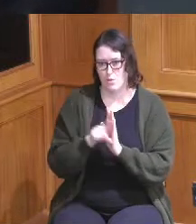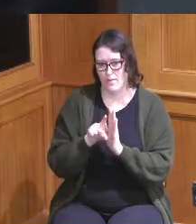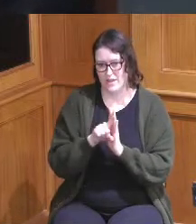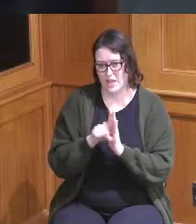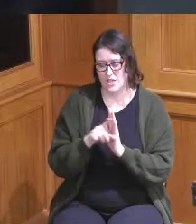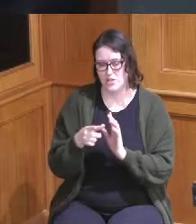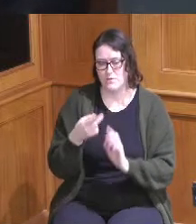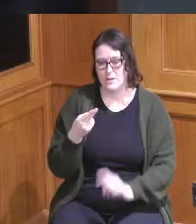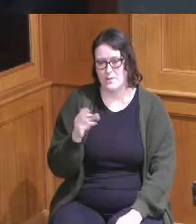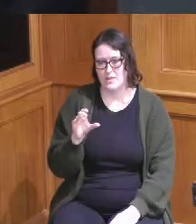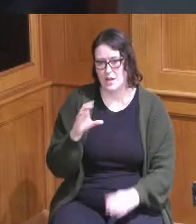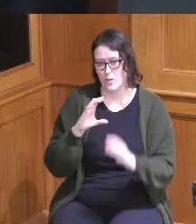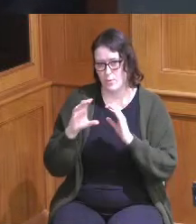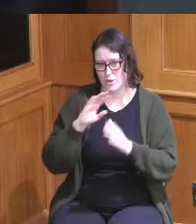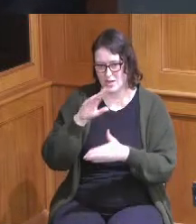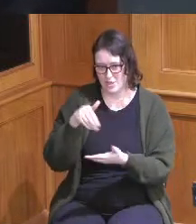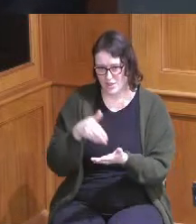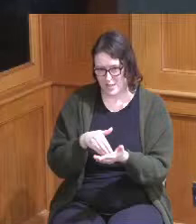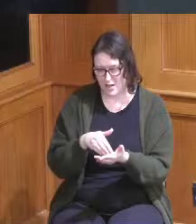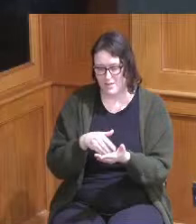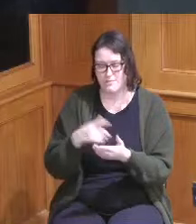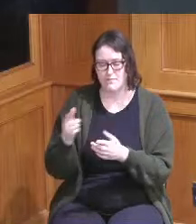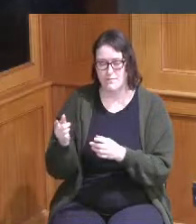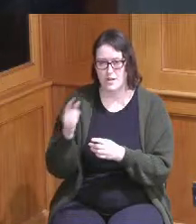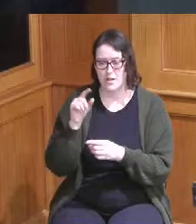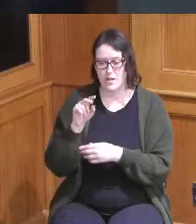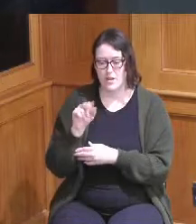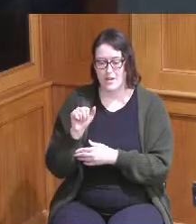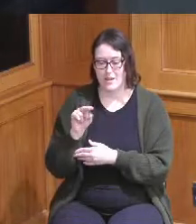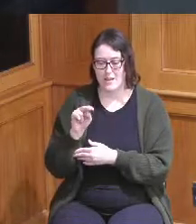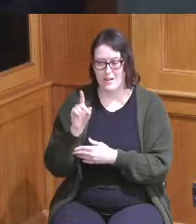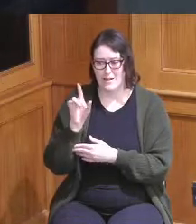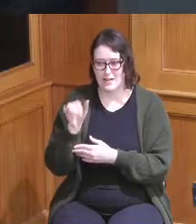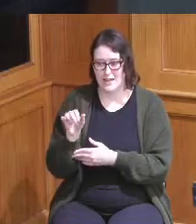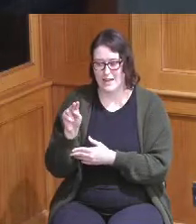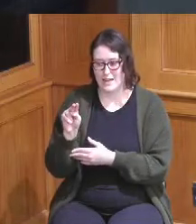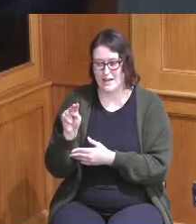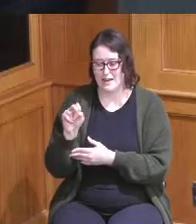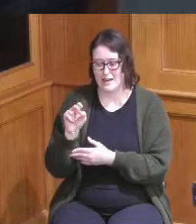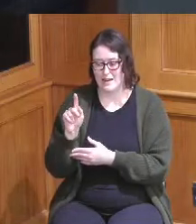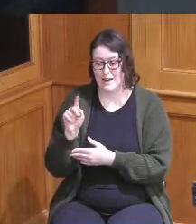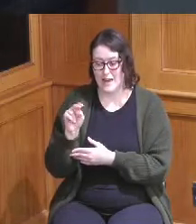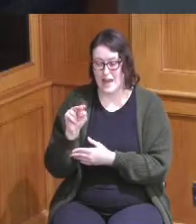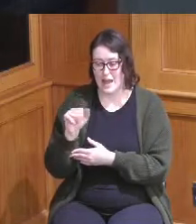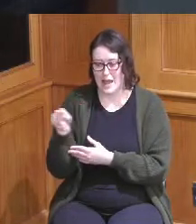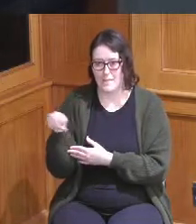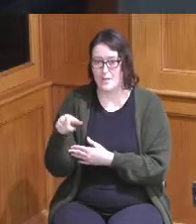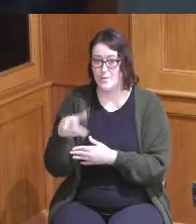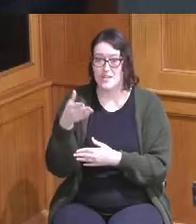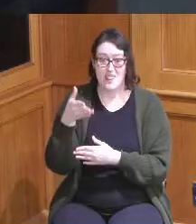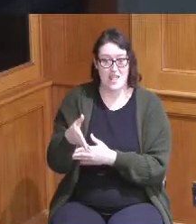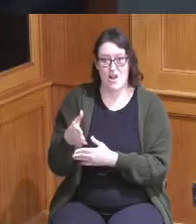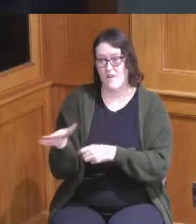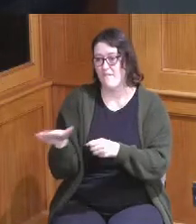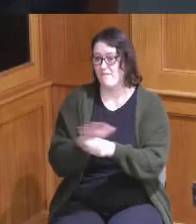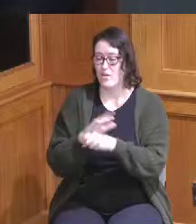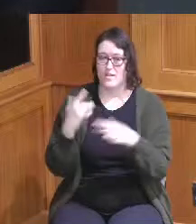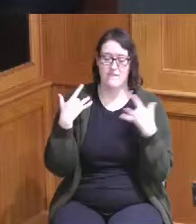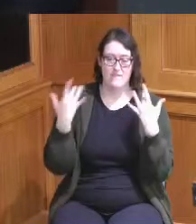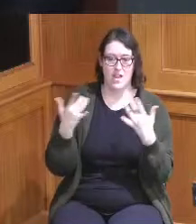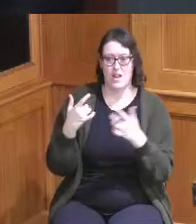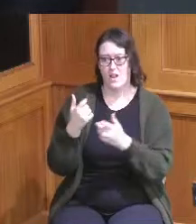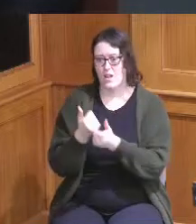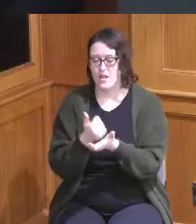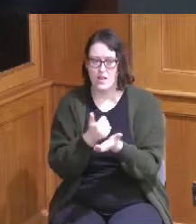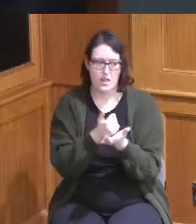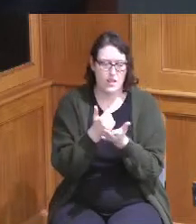from the Hamilton County Communications Center. Recognize Andy Knapp, who's in the back of the room. He was actually on scene for the entirety of the event, helping with their